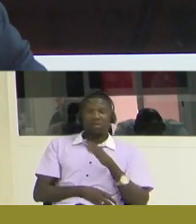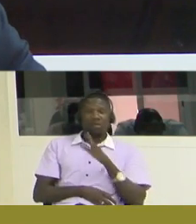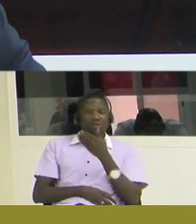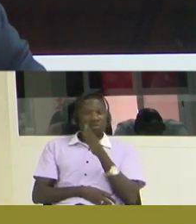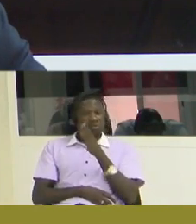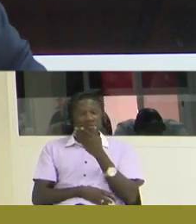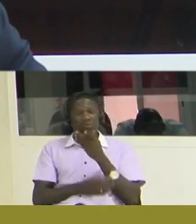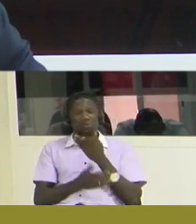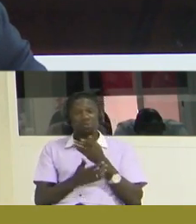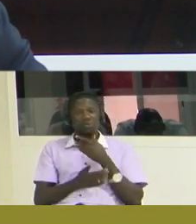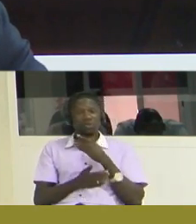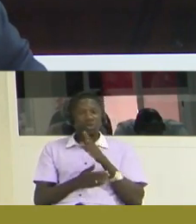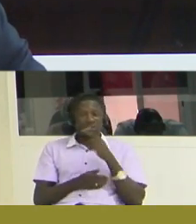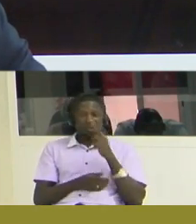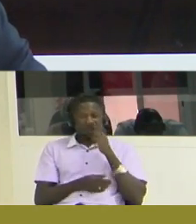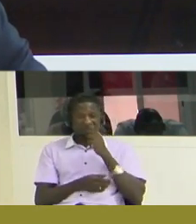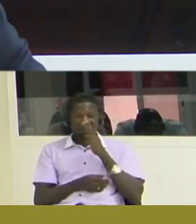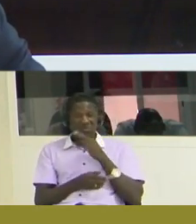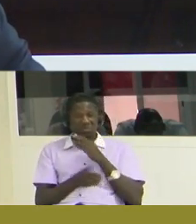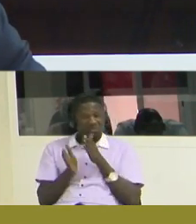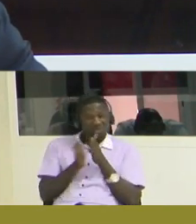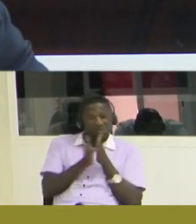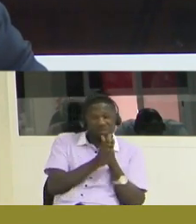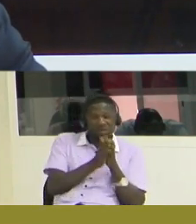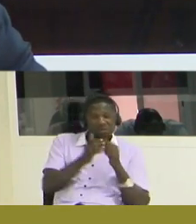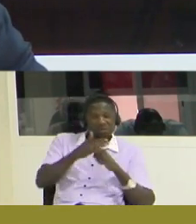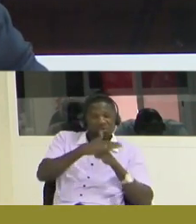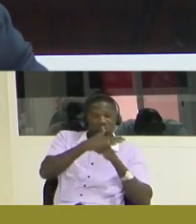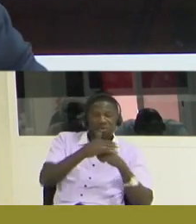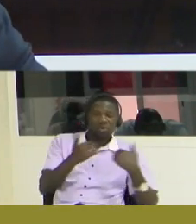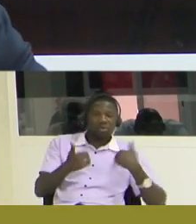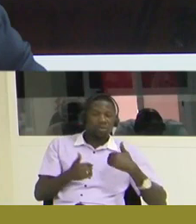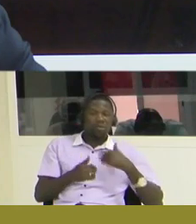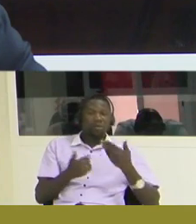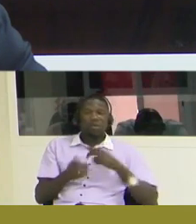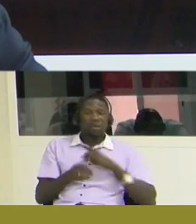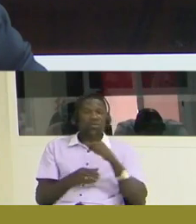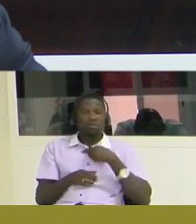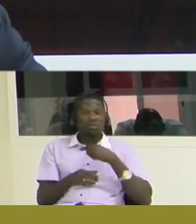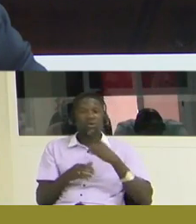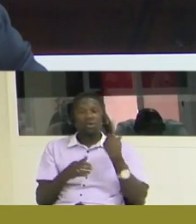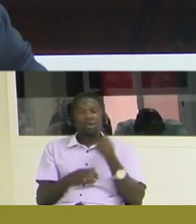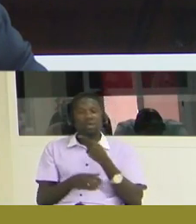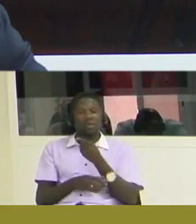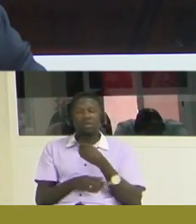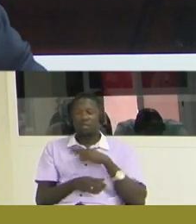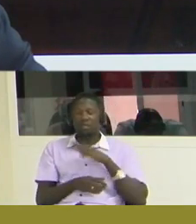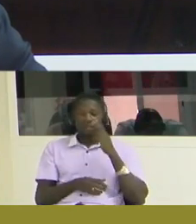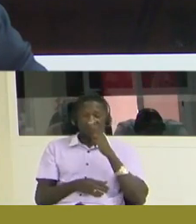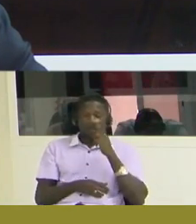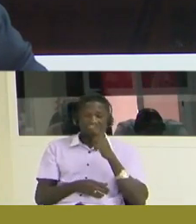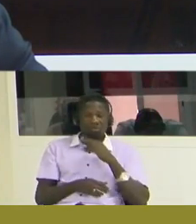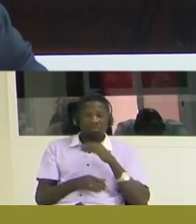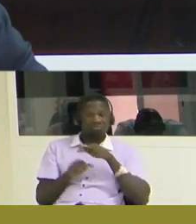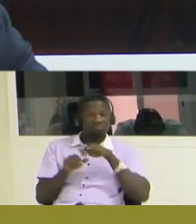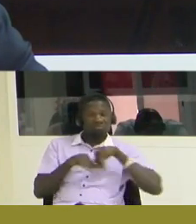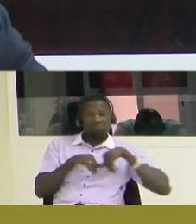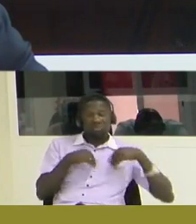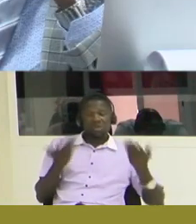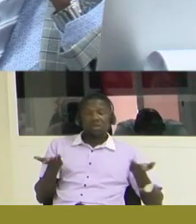you that you are trying to side with people that that don't like him and are trying to undermine him